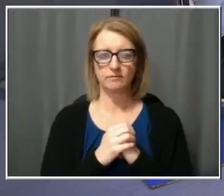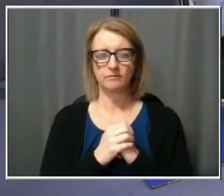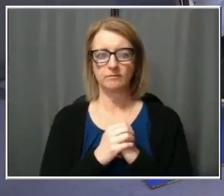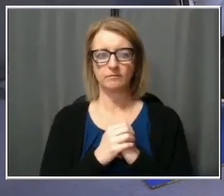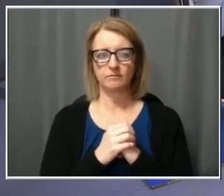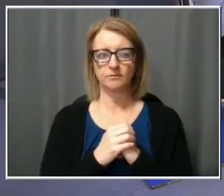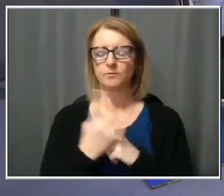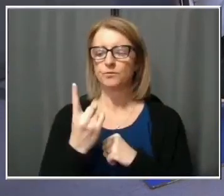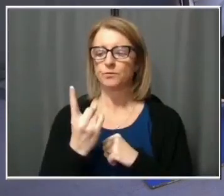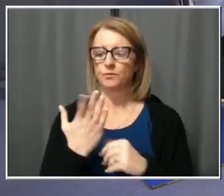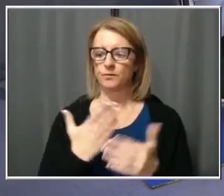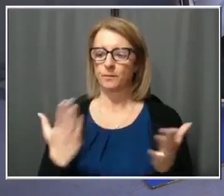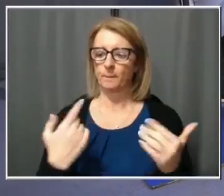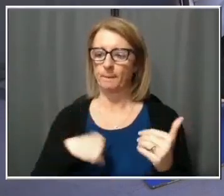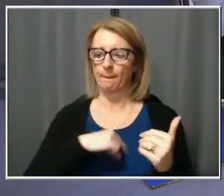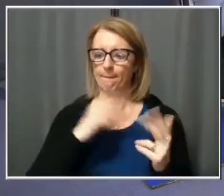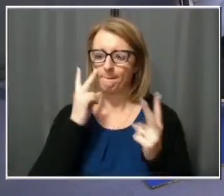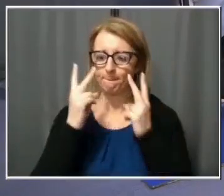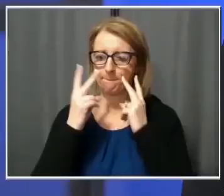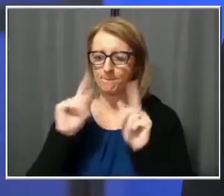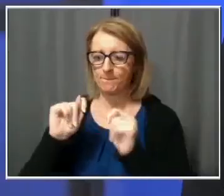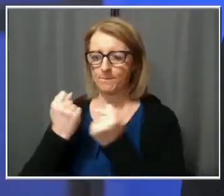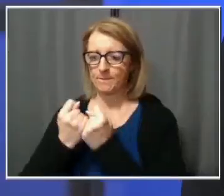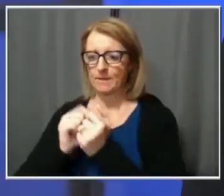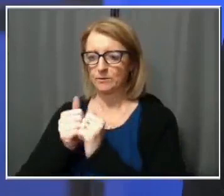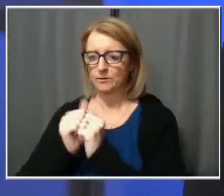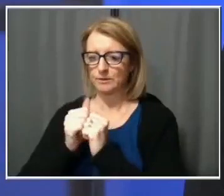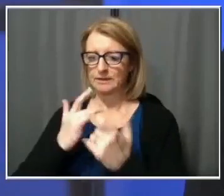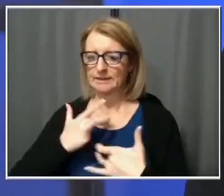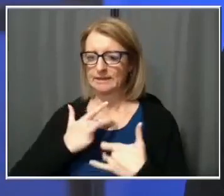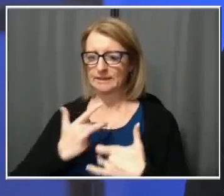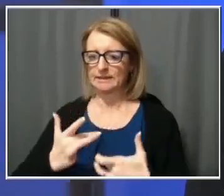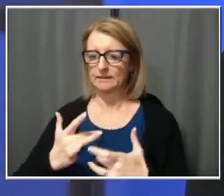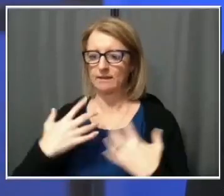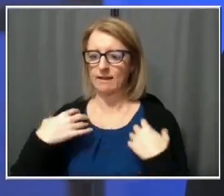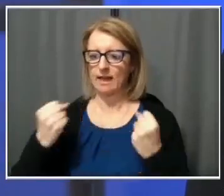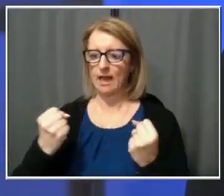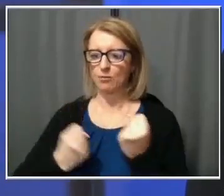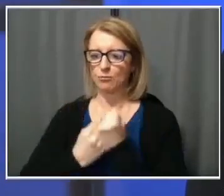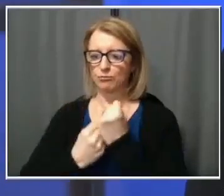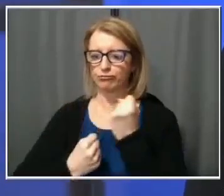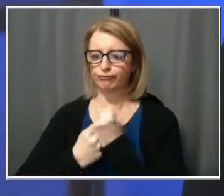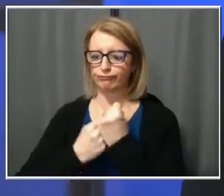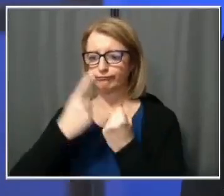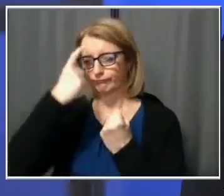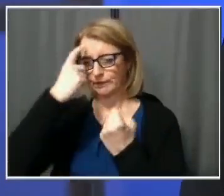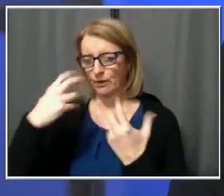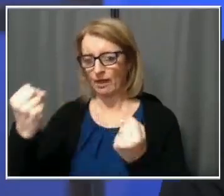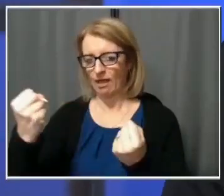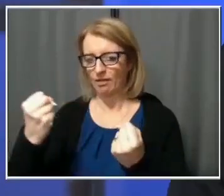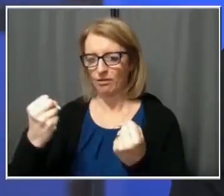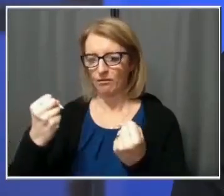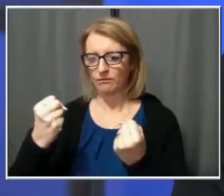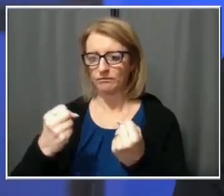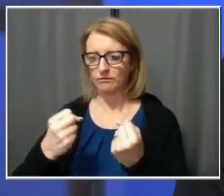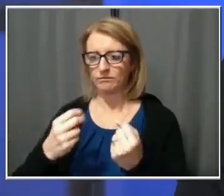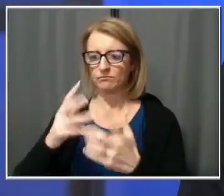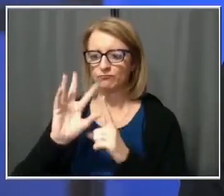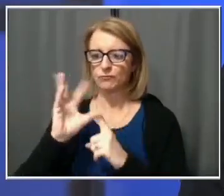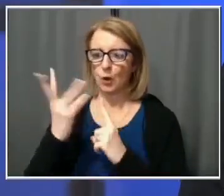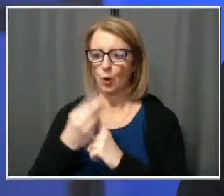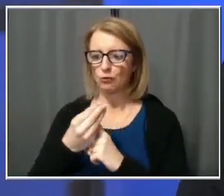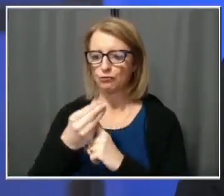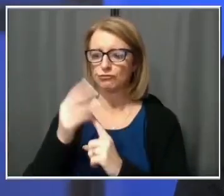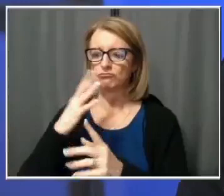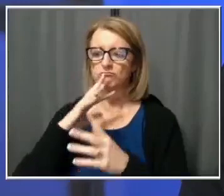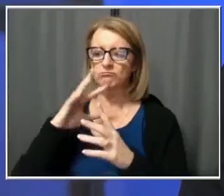that we see is that with team sports, it tends to have a health promoting effect mental health wise. So the culture around, having